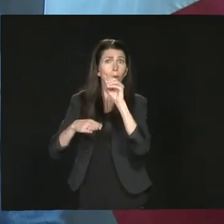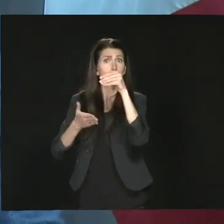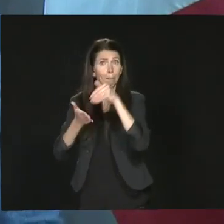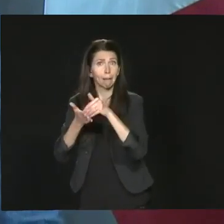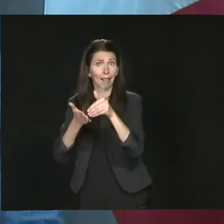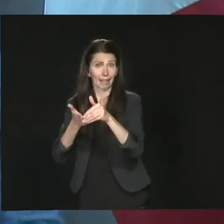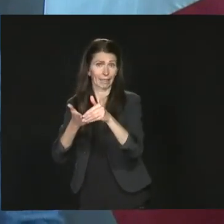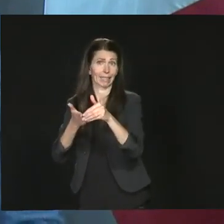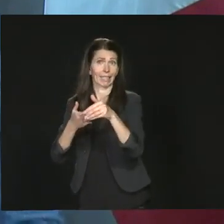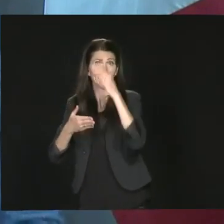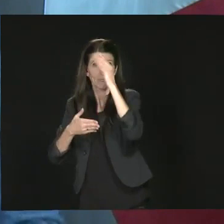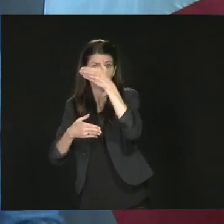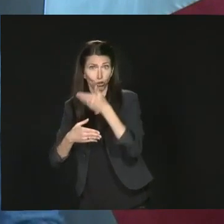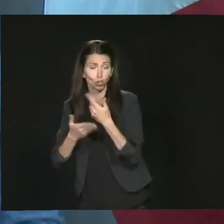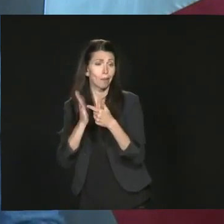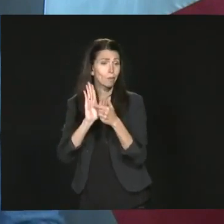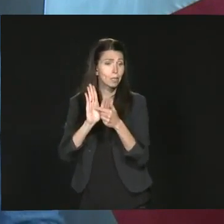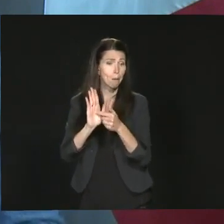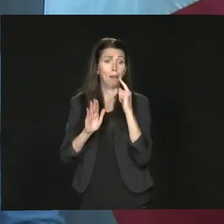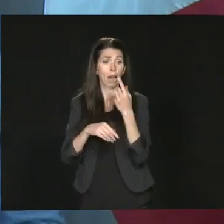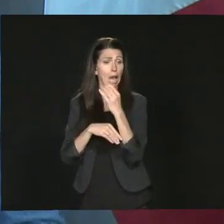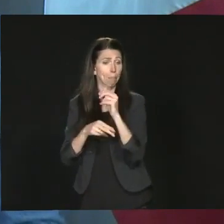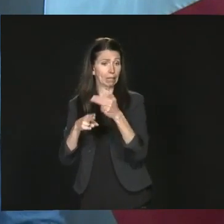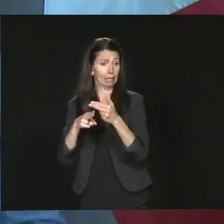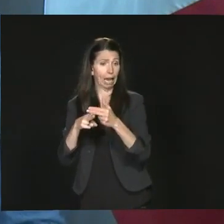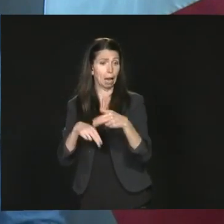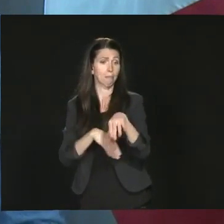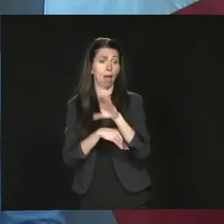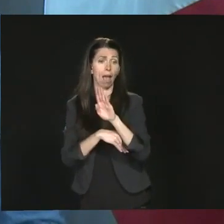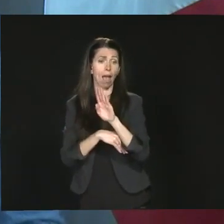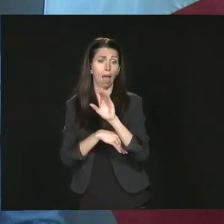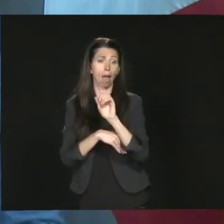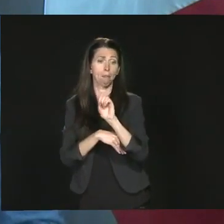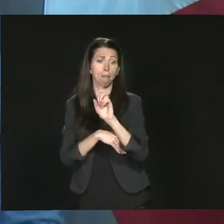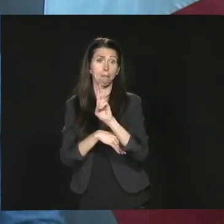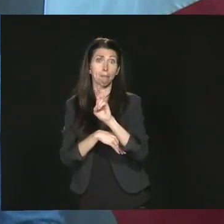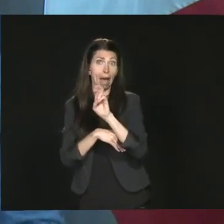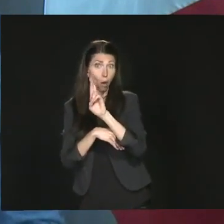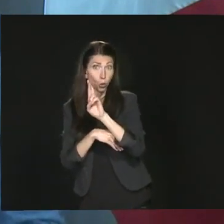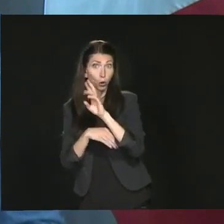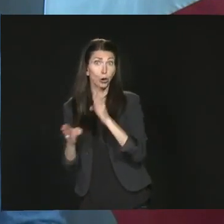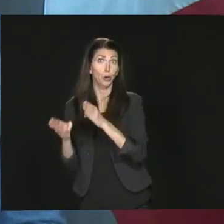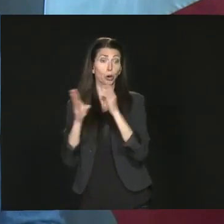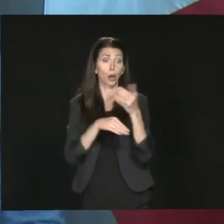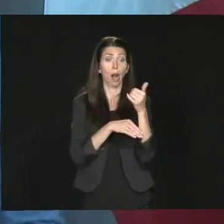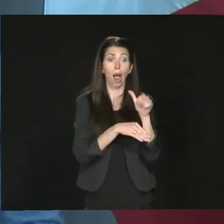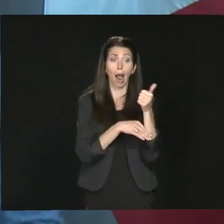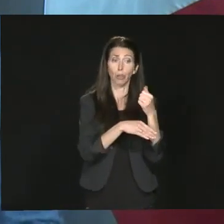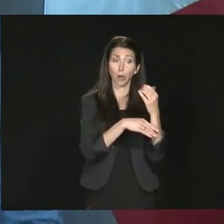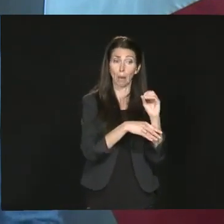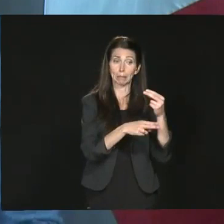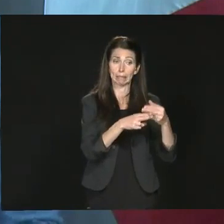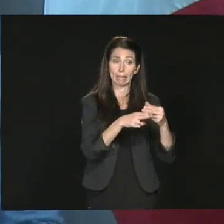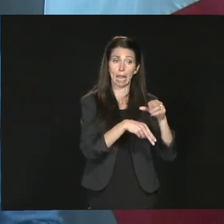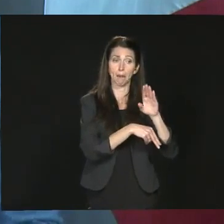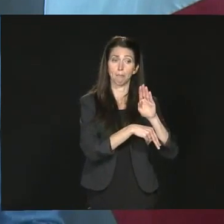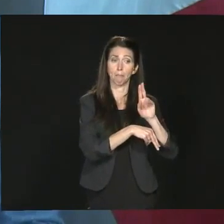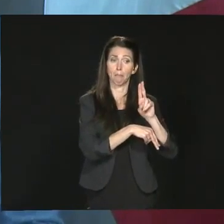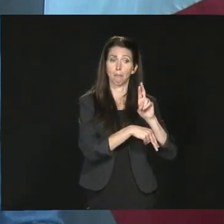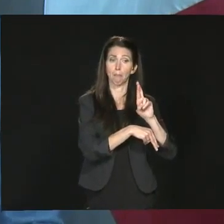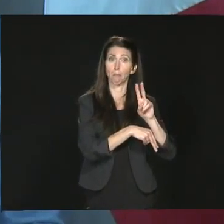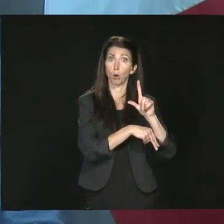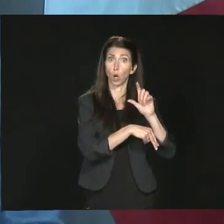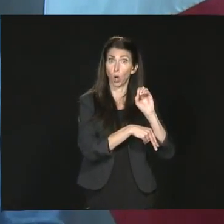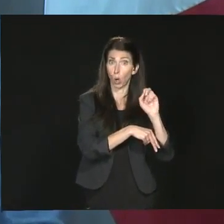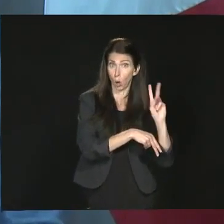Berloque, we again are turning to Canadian companies to meet this need. So I'm pleased to share with you that we have posted